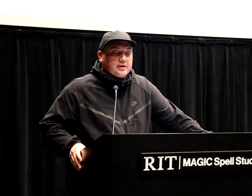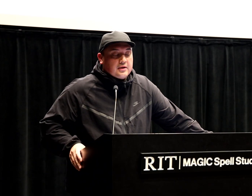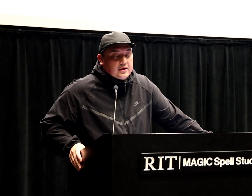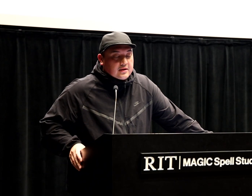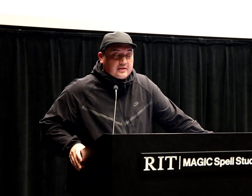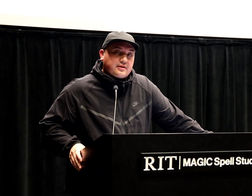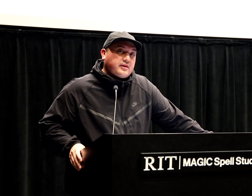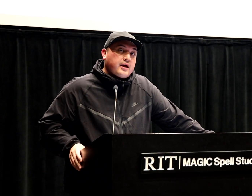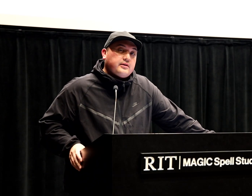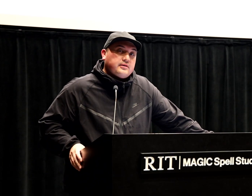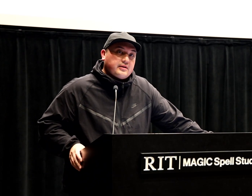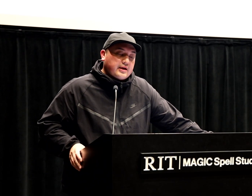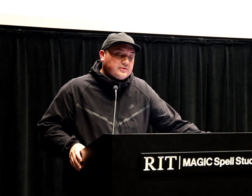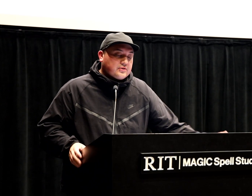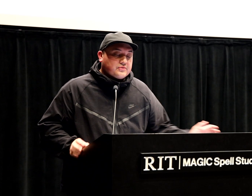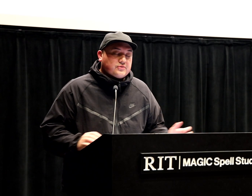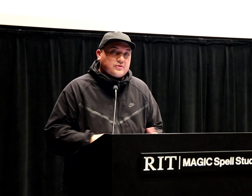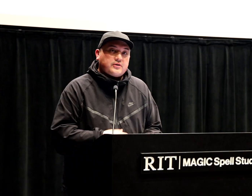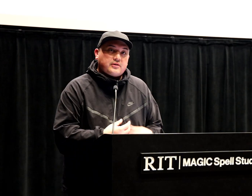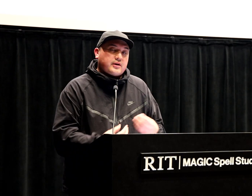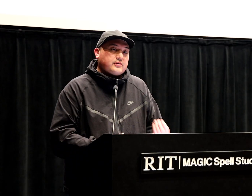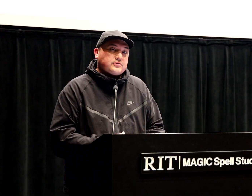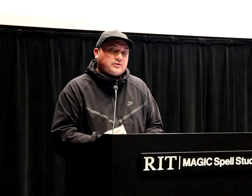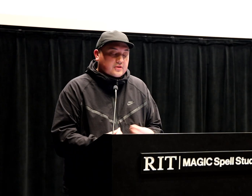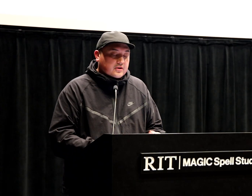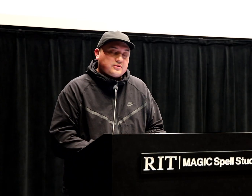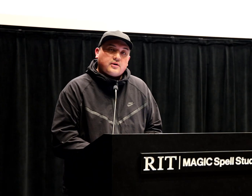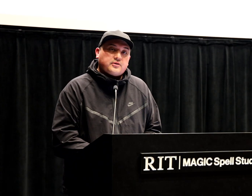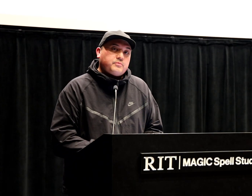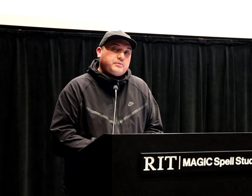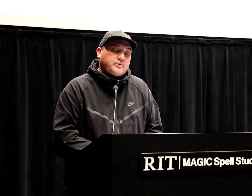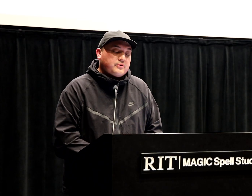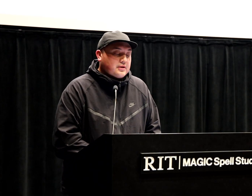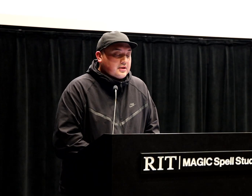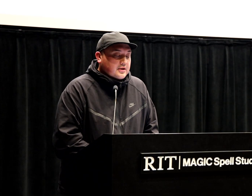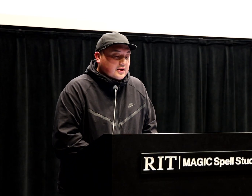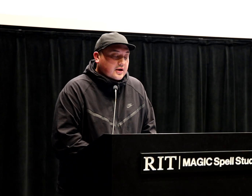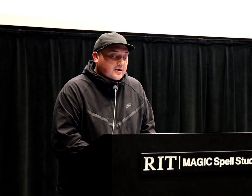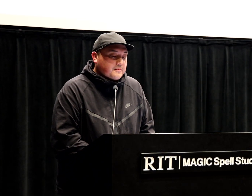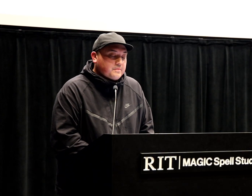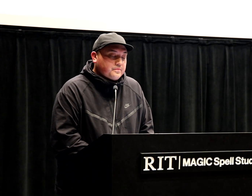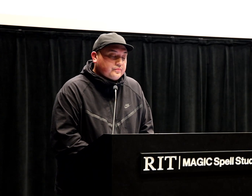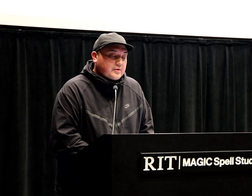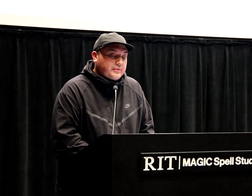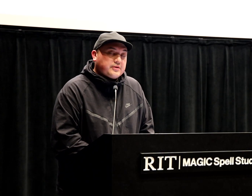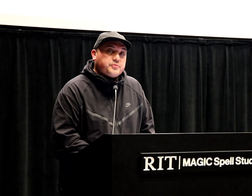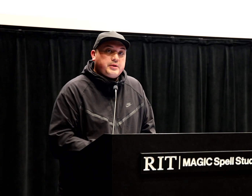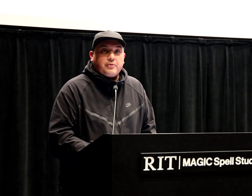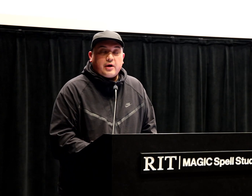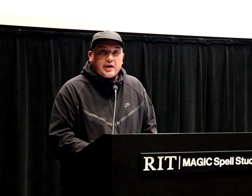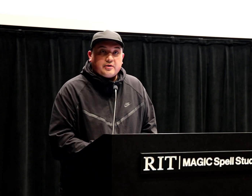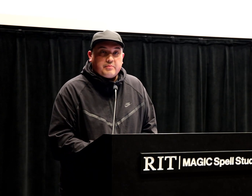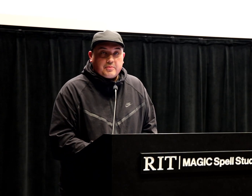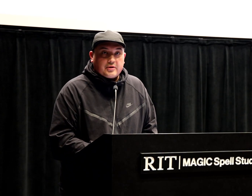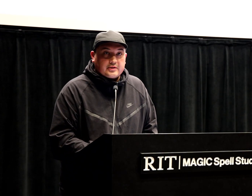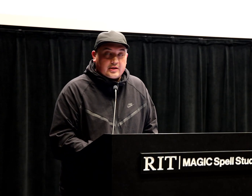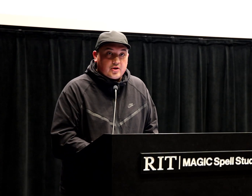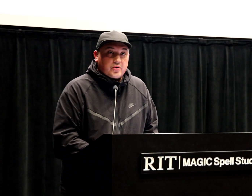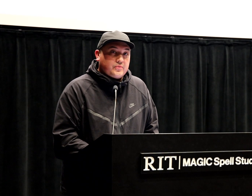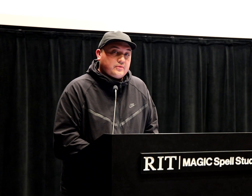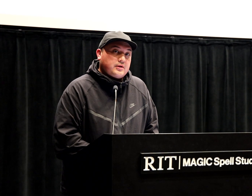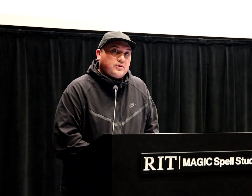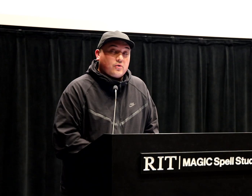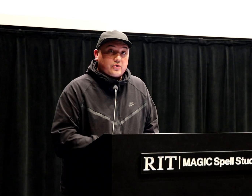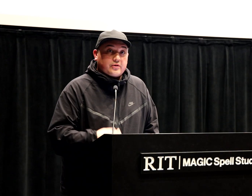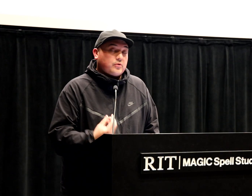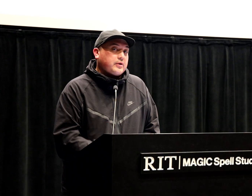work? Things like that. And so start there, start talking to other people. Because people are hiring people that they